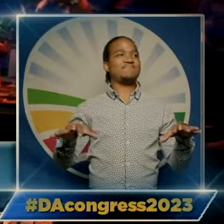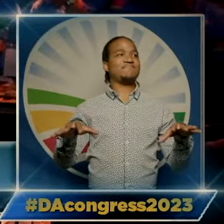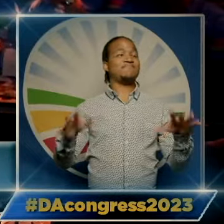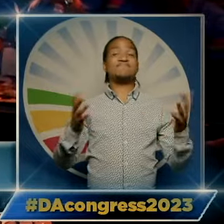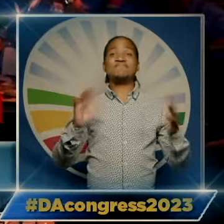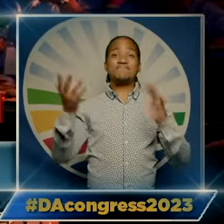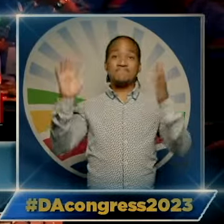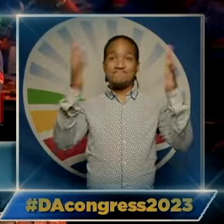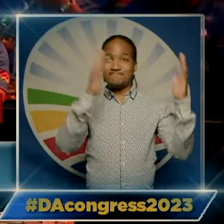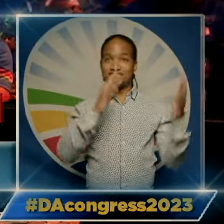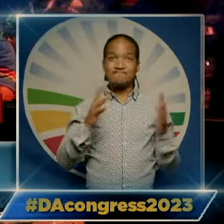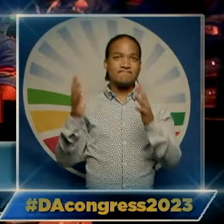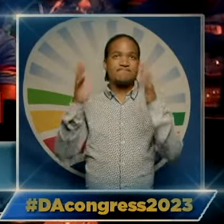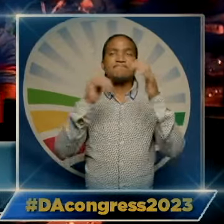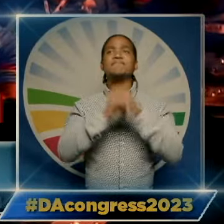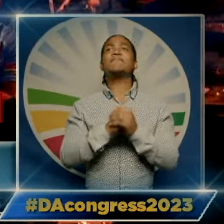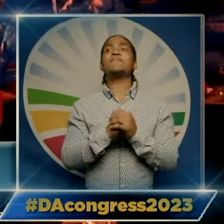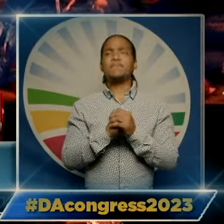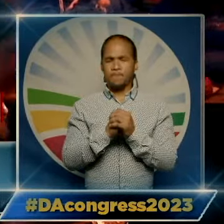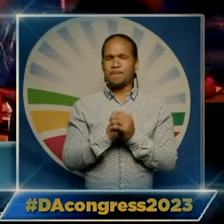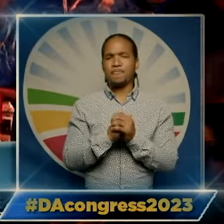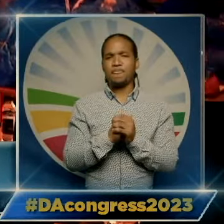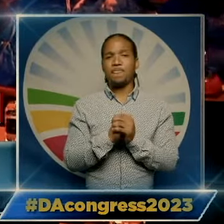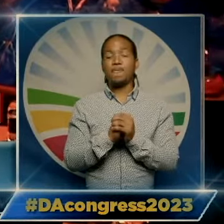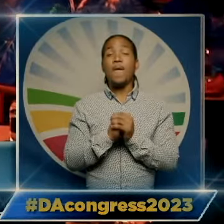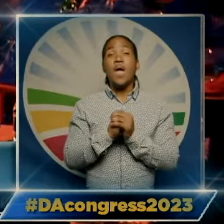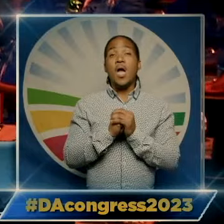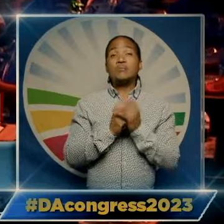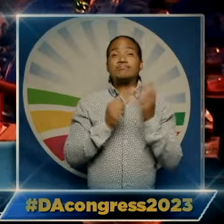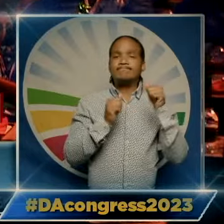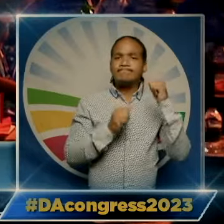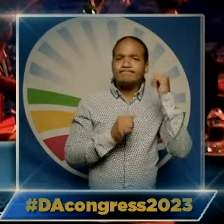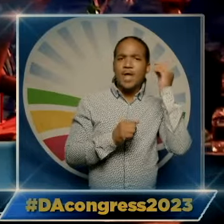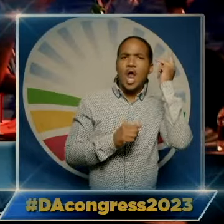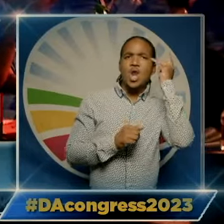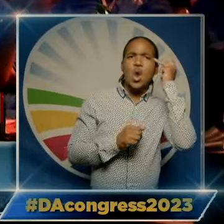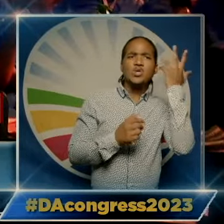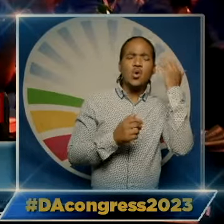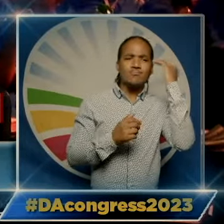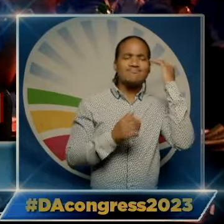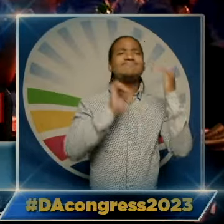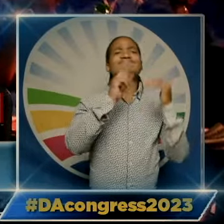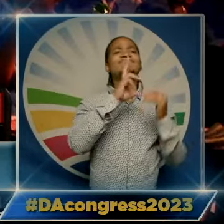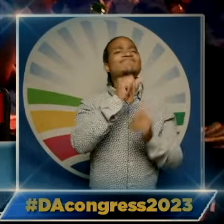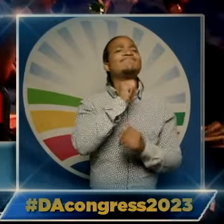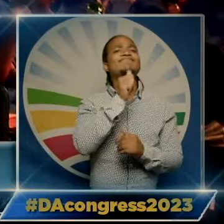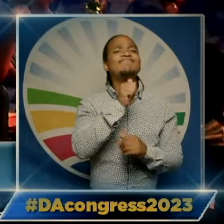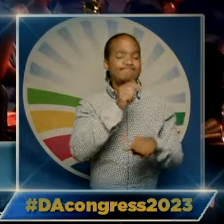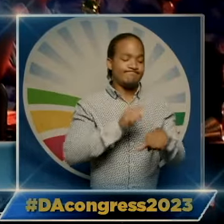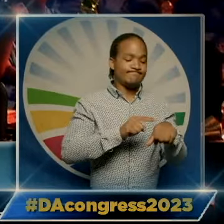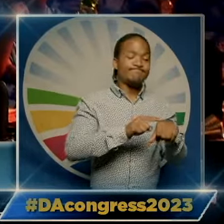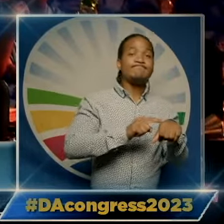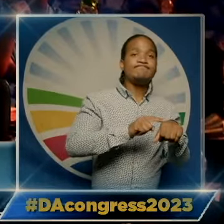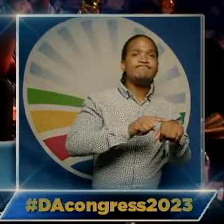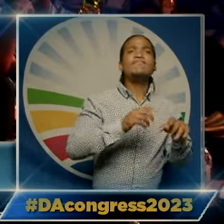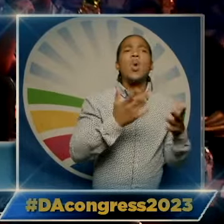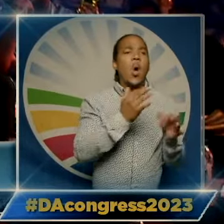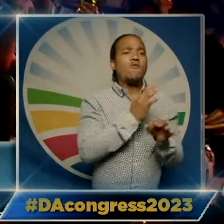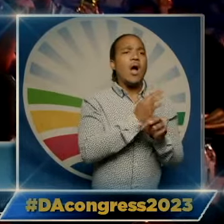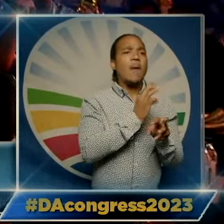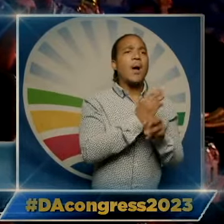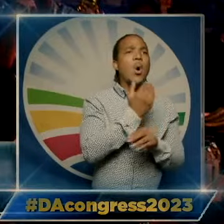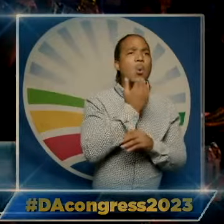It means daring to dream in the knowledge that regardless of the color of their skin or who their parents are, they